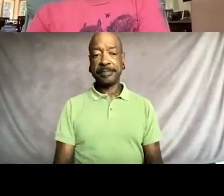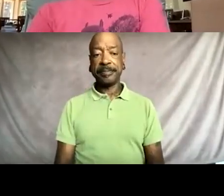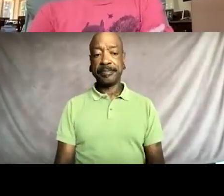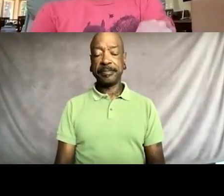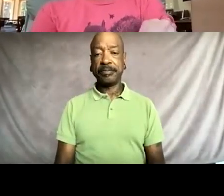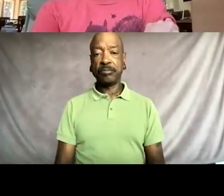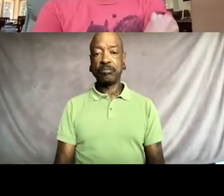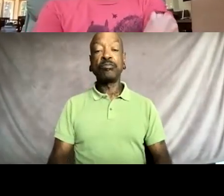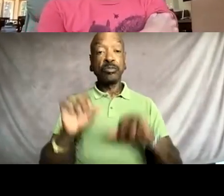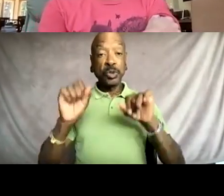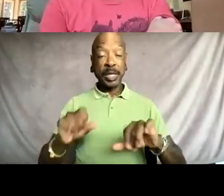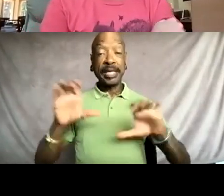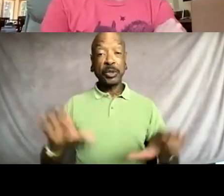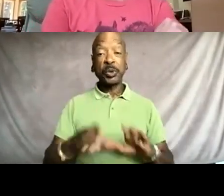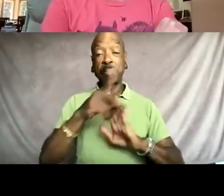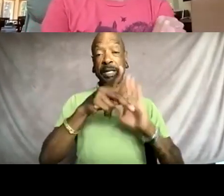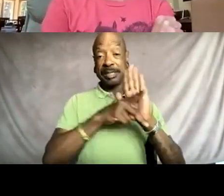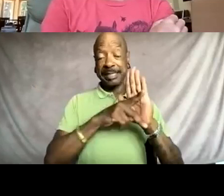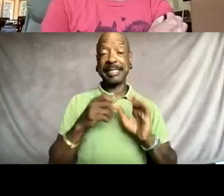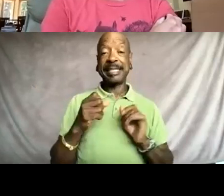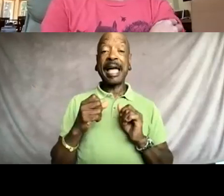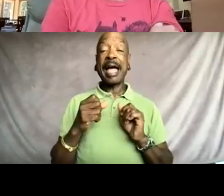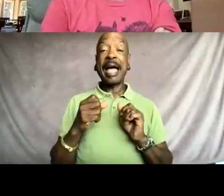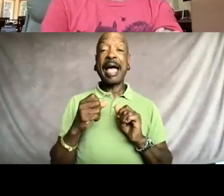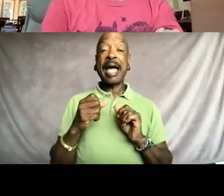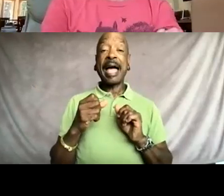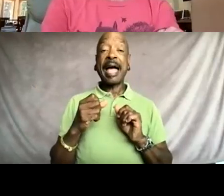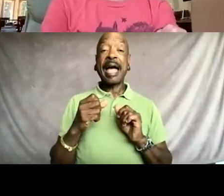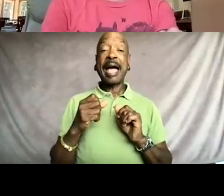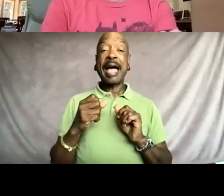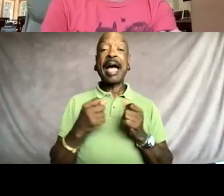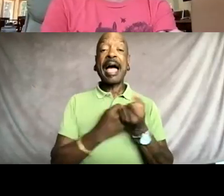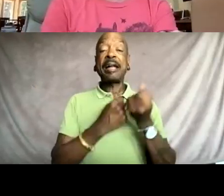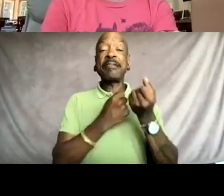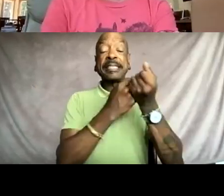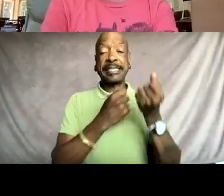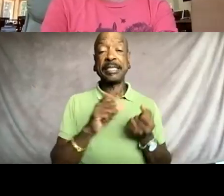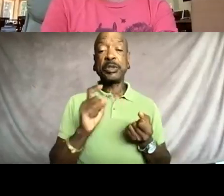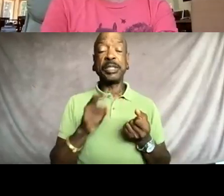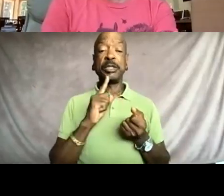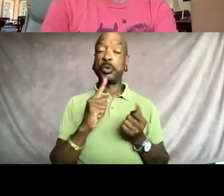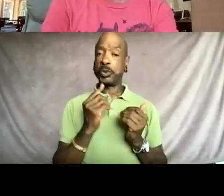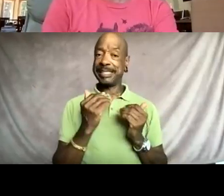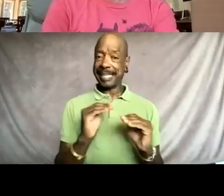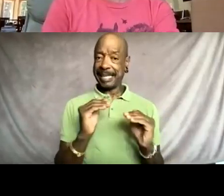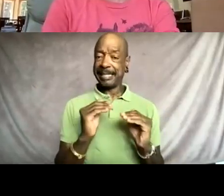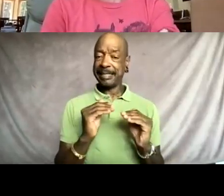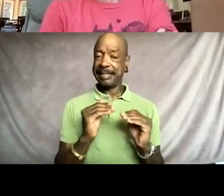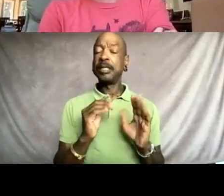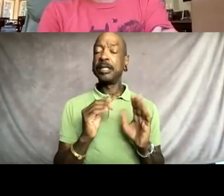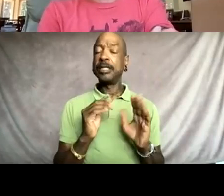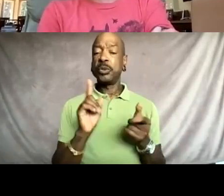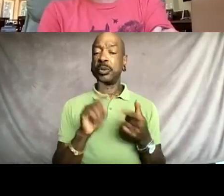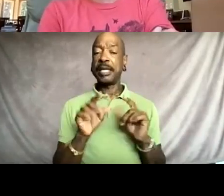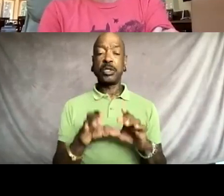You can do policy advocacy. You do need to keep it, you do need to contain it. You can't do